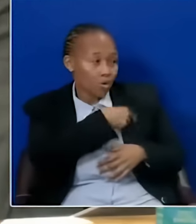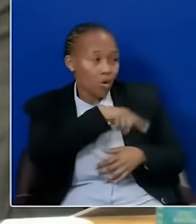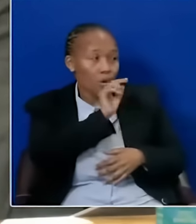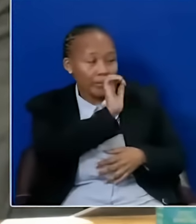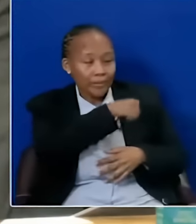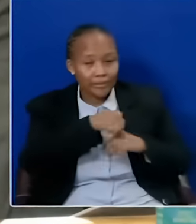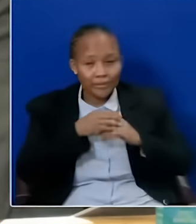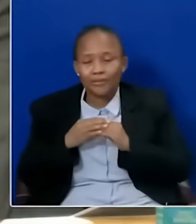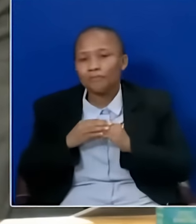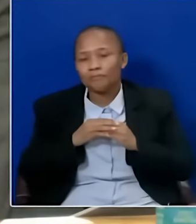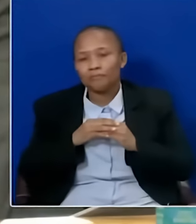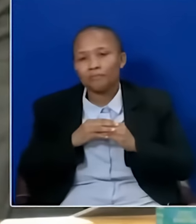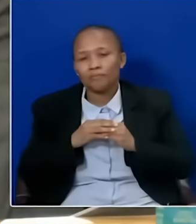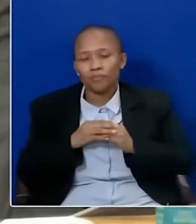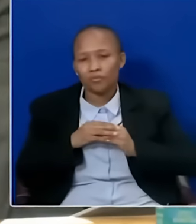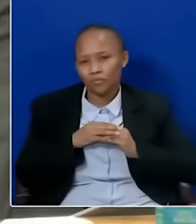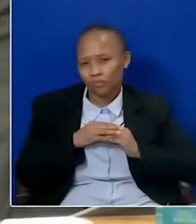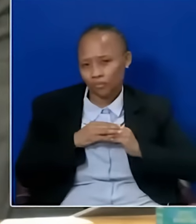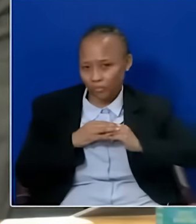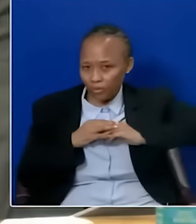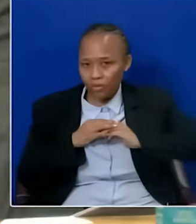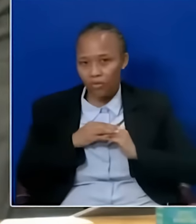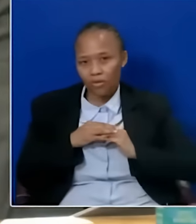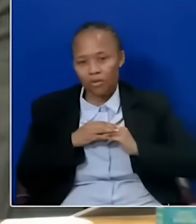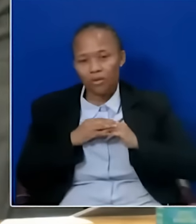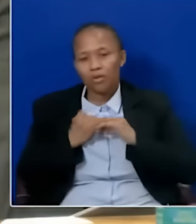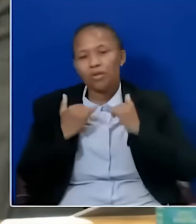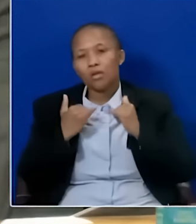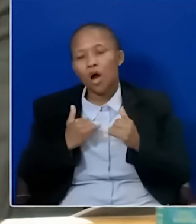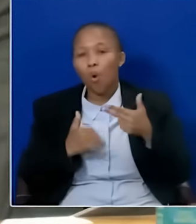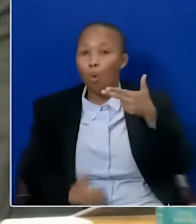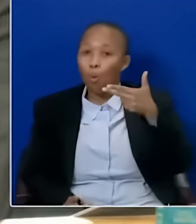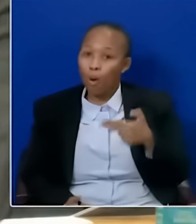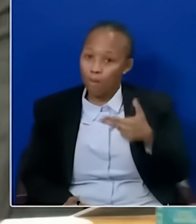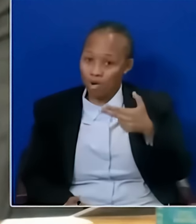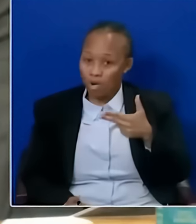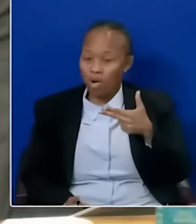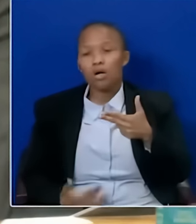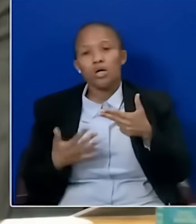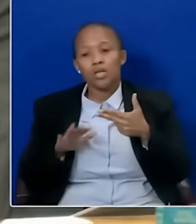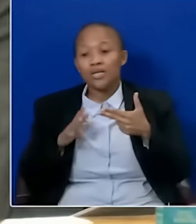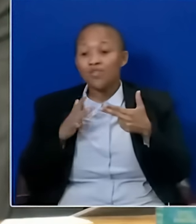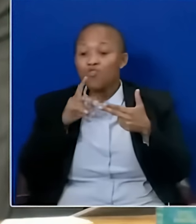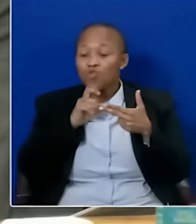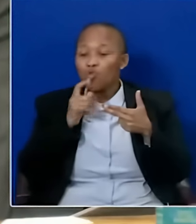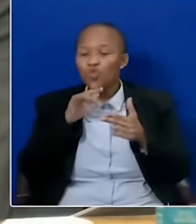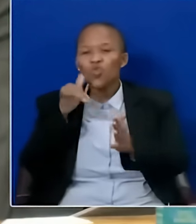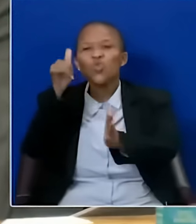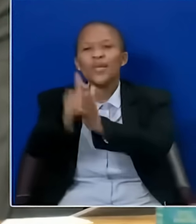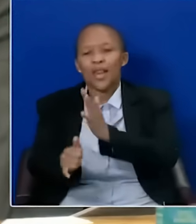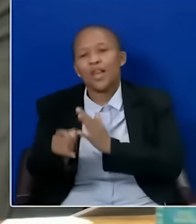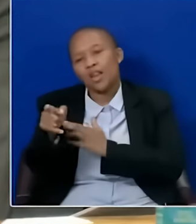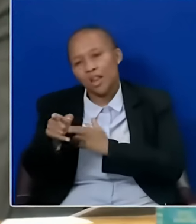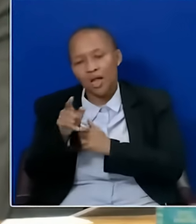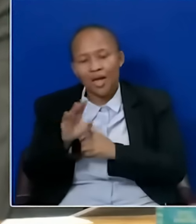the weapons that were seized at Bramley will also still be in your